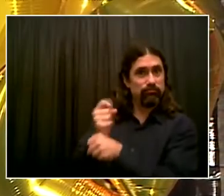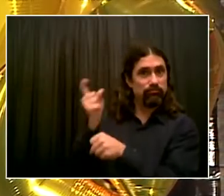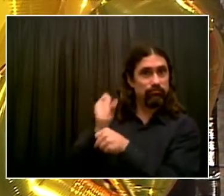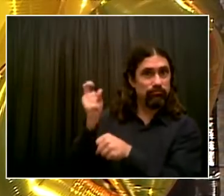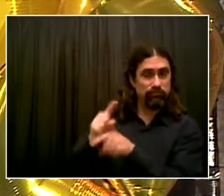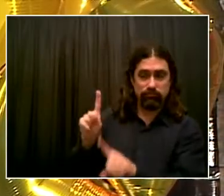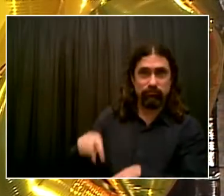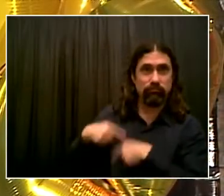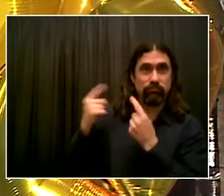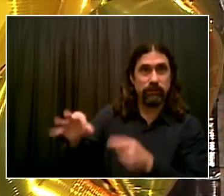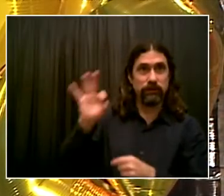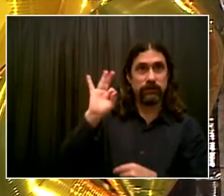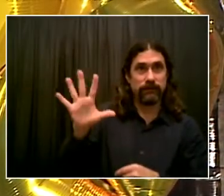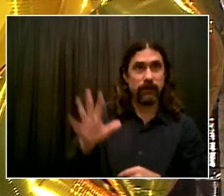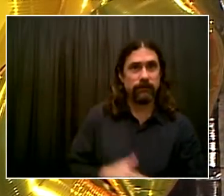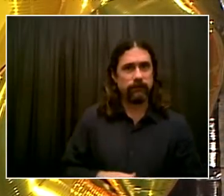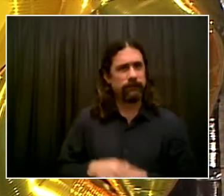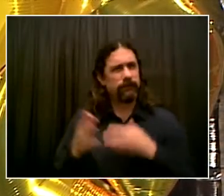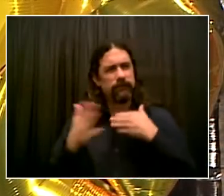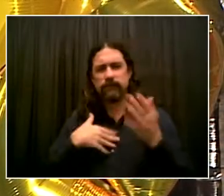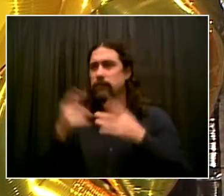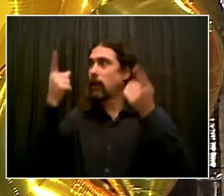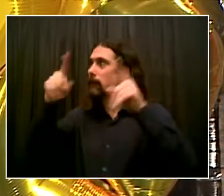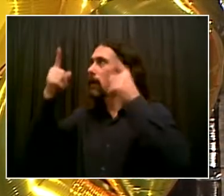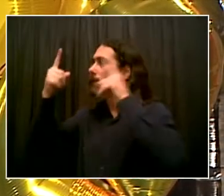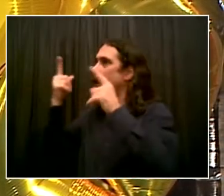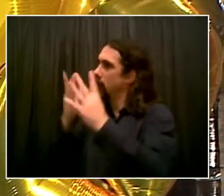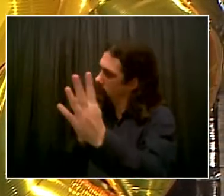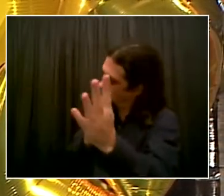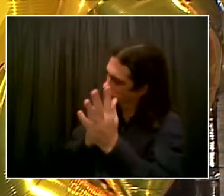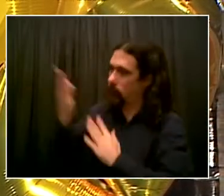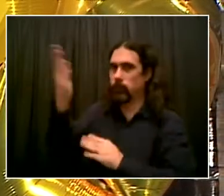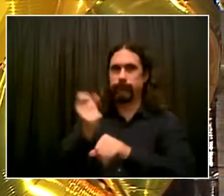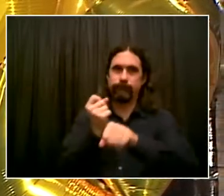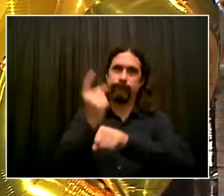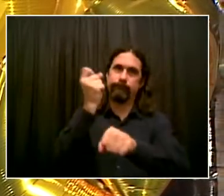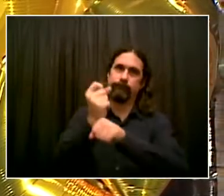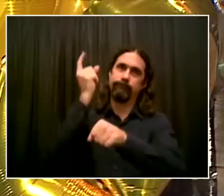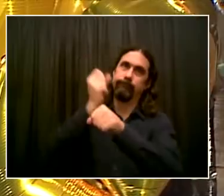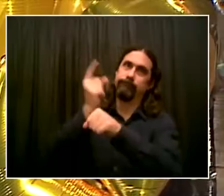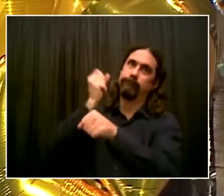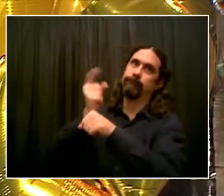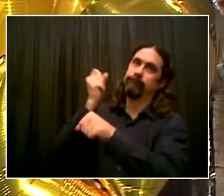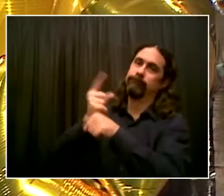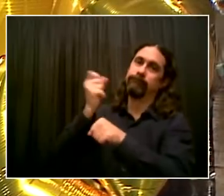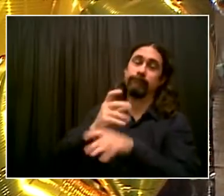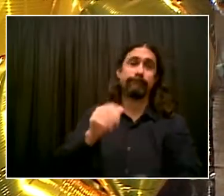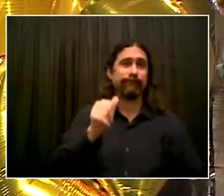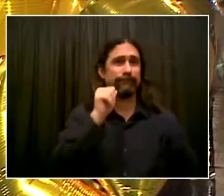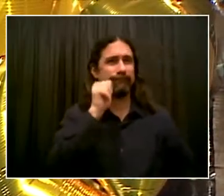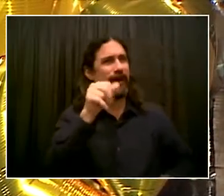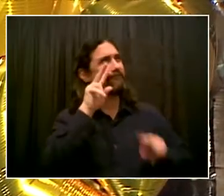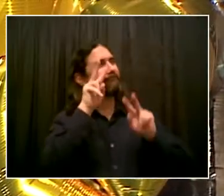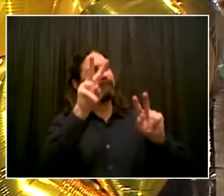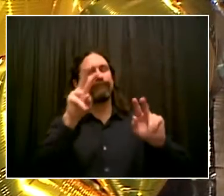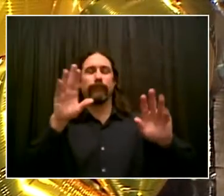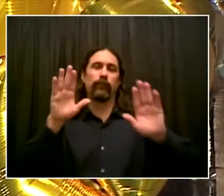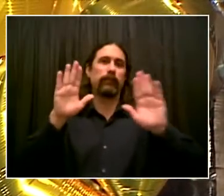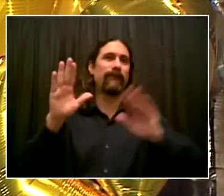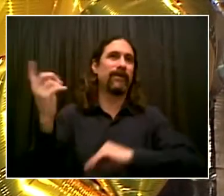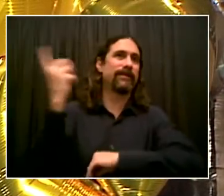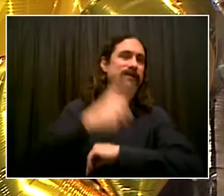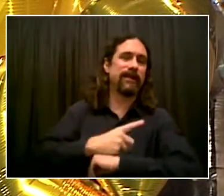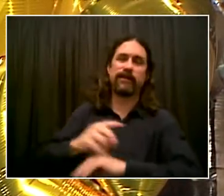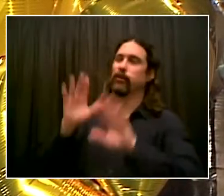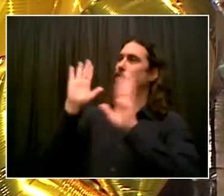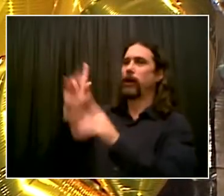our rebirth. What you see happening tomorrow in New York City is going to be a joyous moment. Now, everyone, as we get ready for Thanksgiving